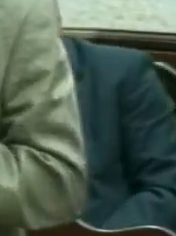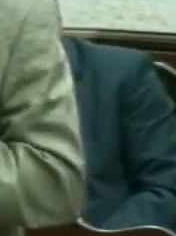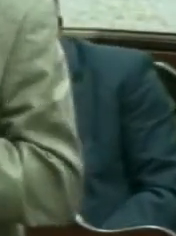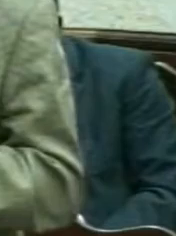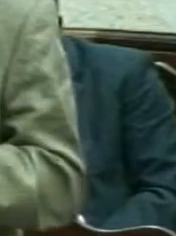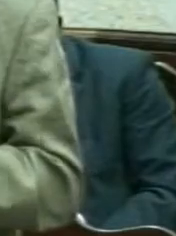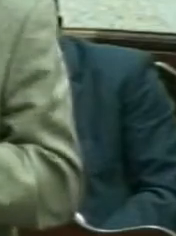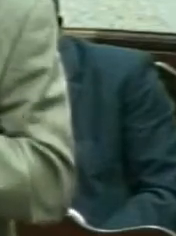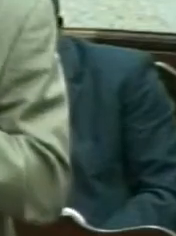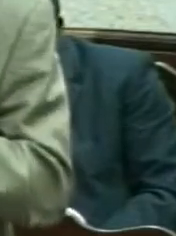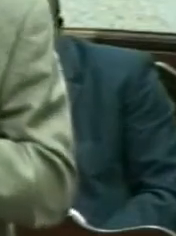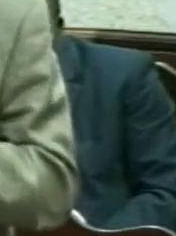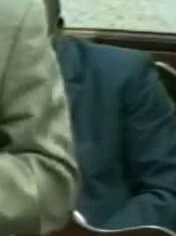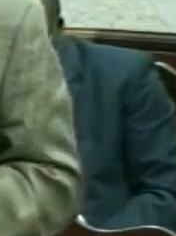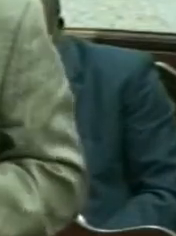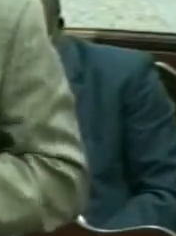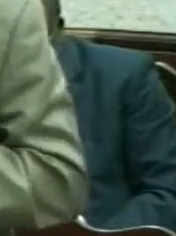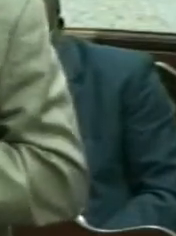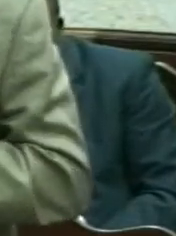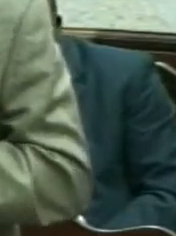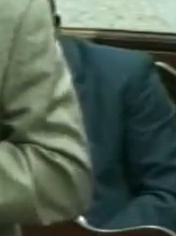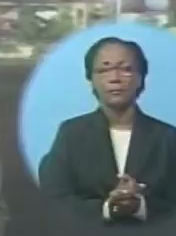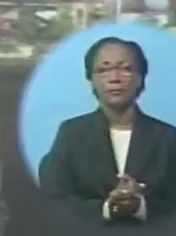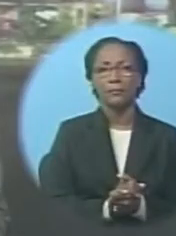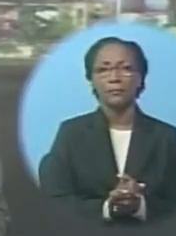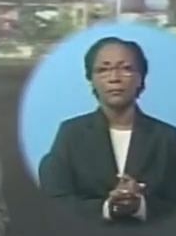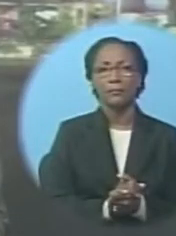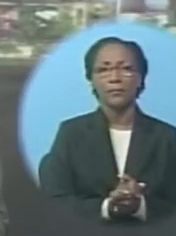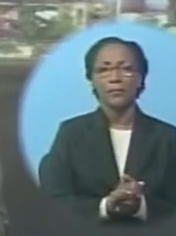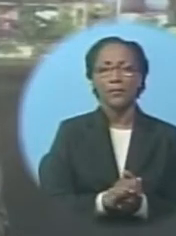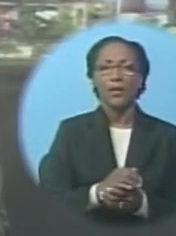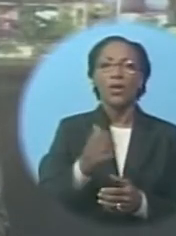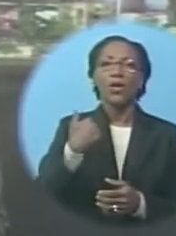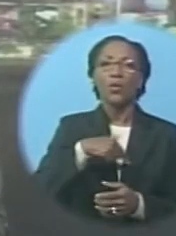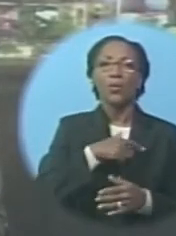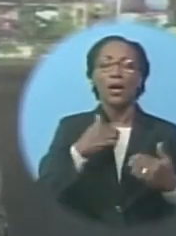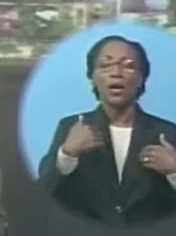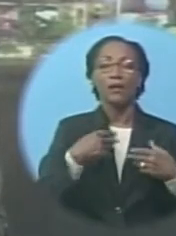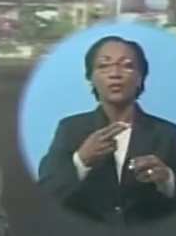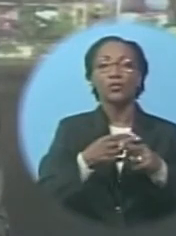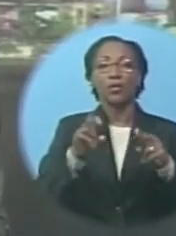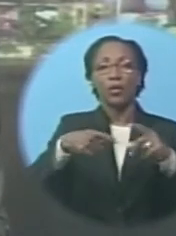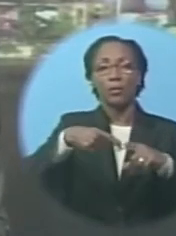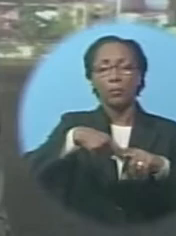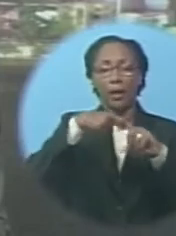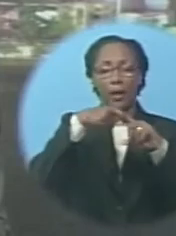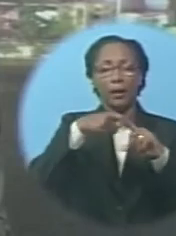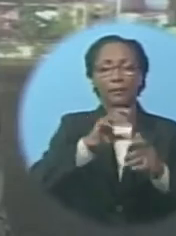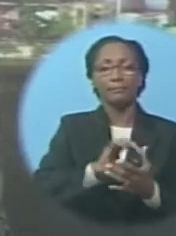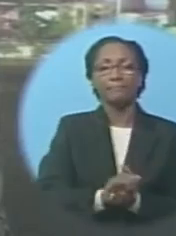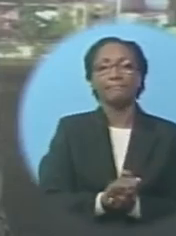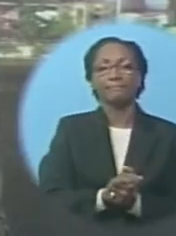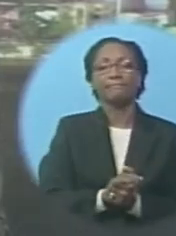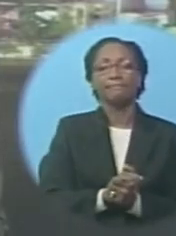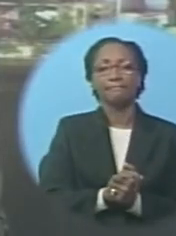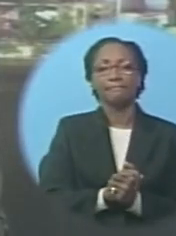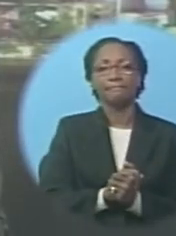of the messaging and what we can expect. Okay, we'll take a short break here and come back with more news.